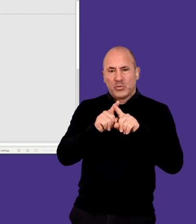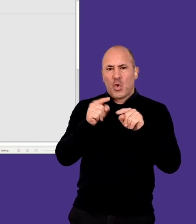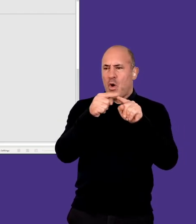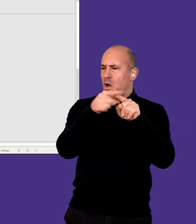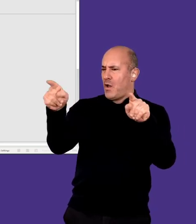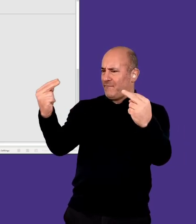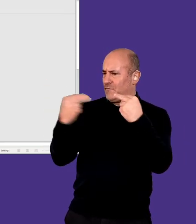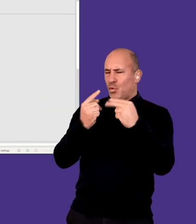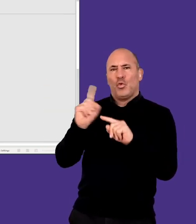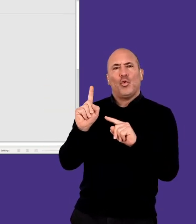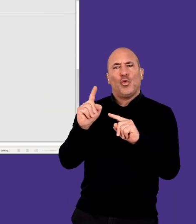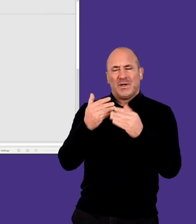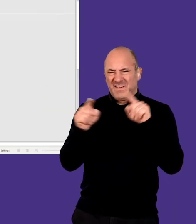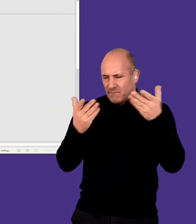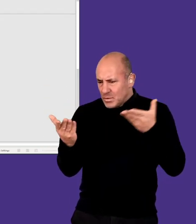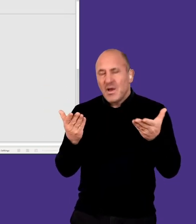the way others view us.